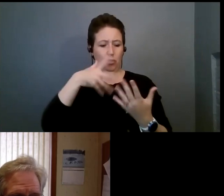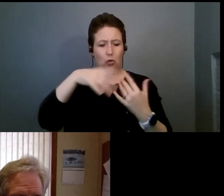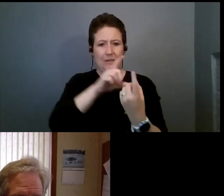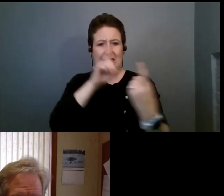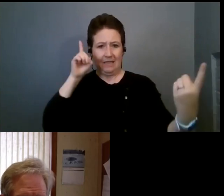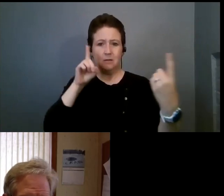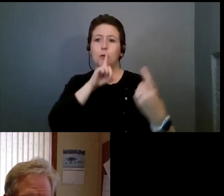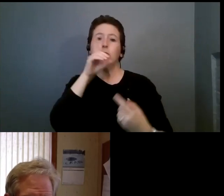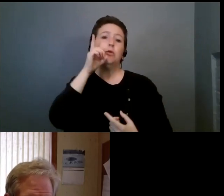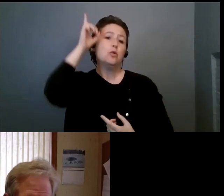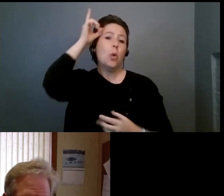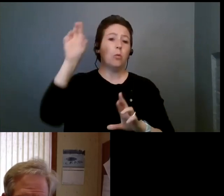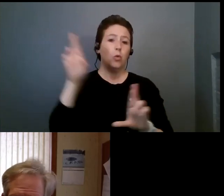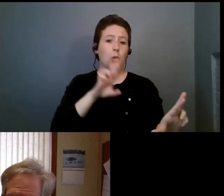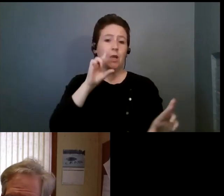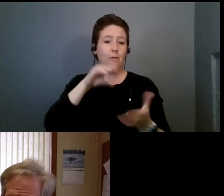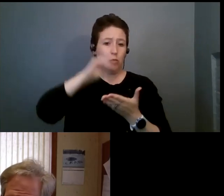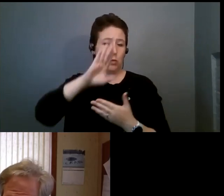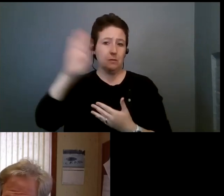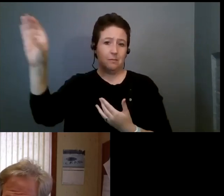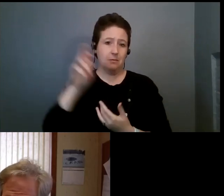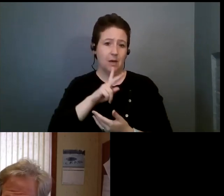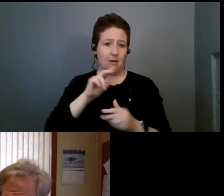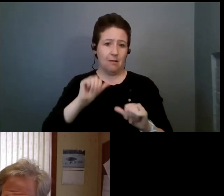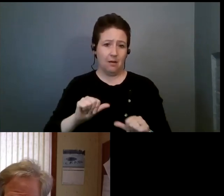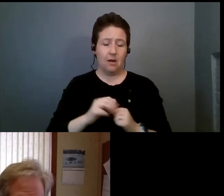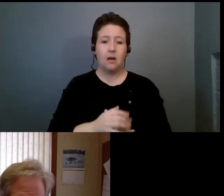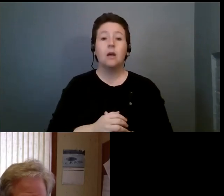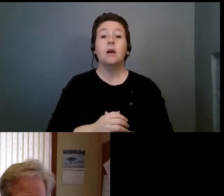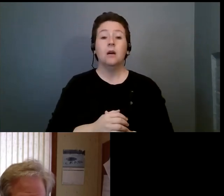halls ready to welcome students back.